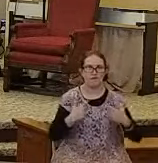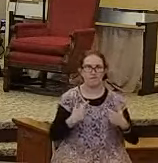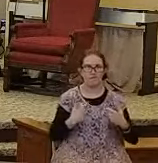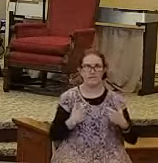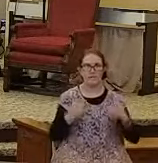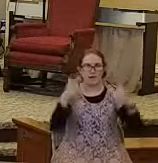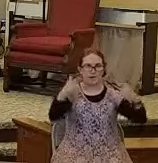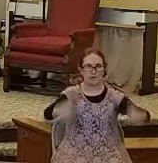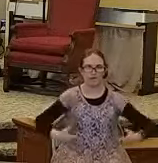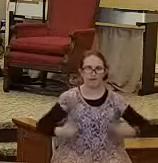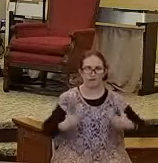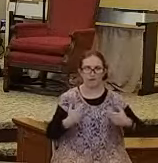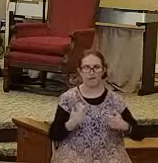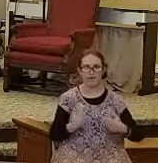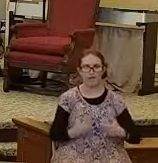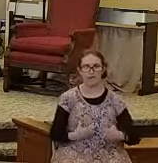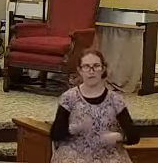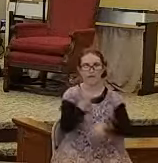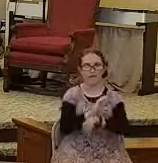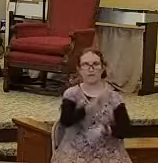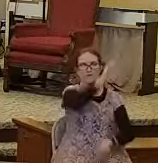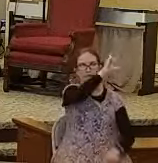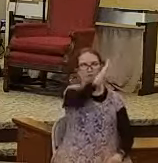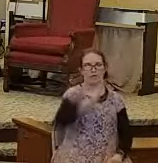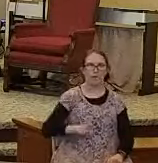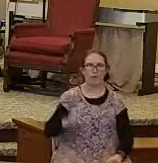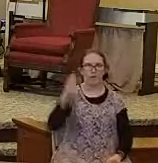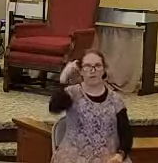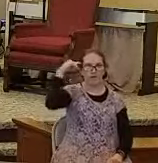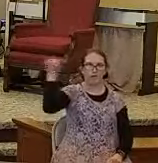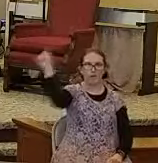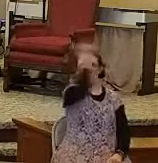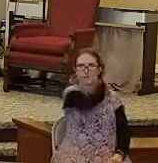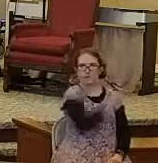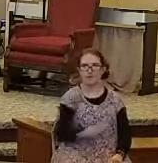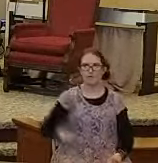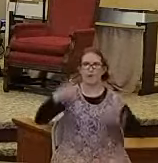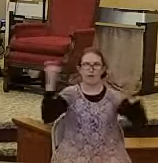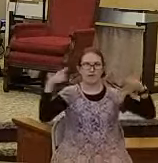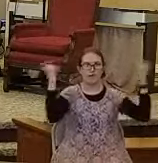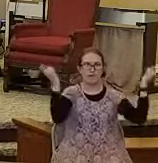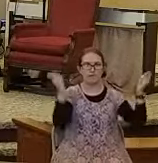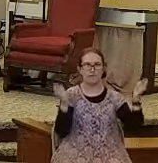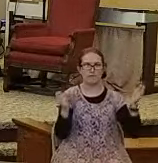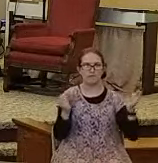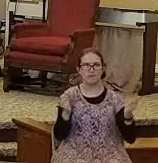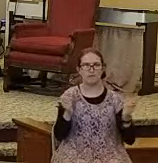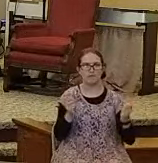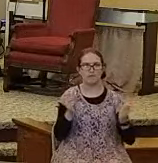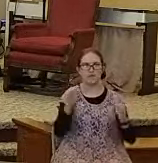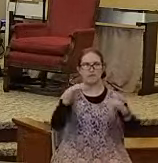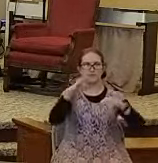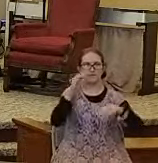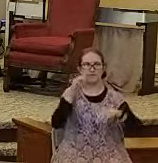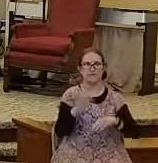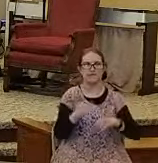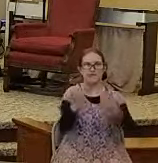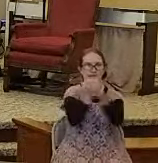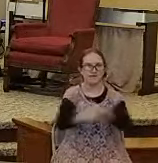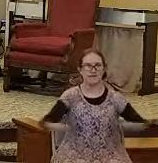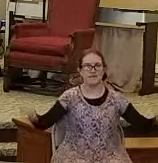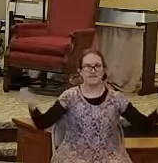life. And I will dwell in the house of the Lord forever. Hallelujah. Amen. In his house there's